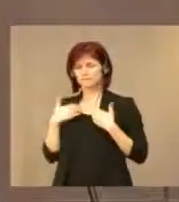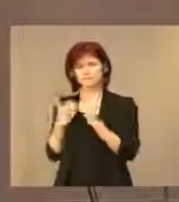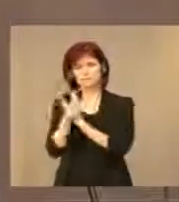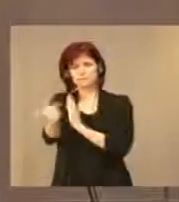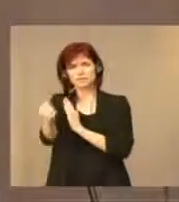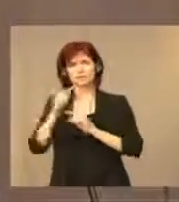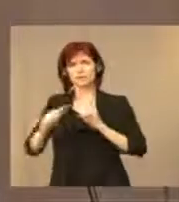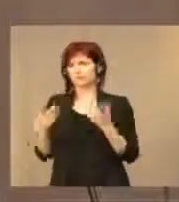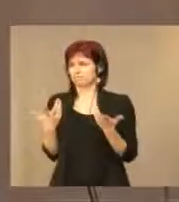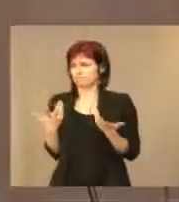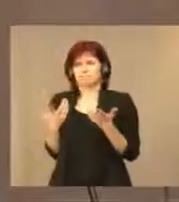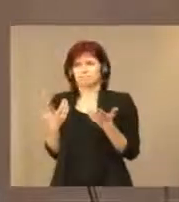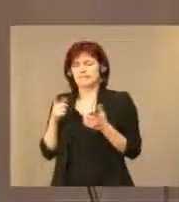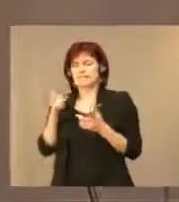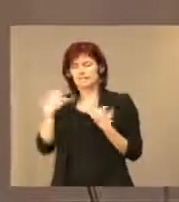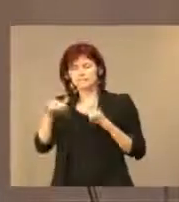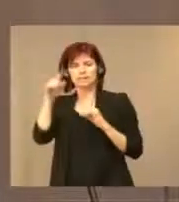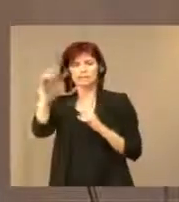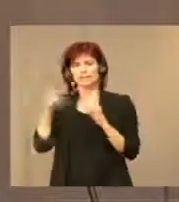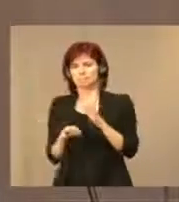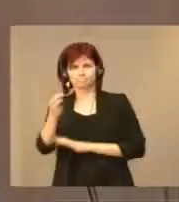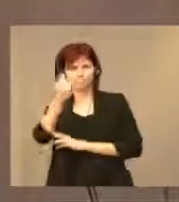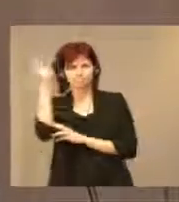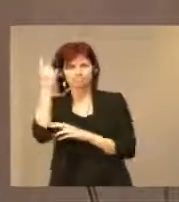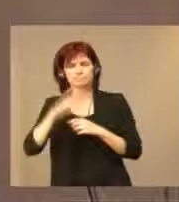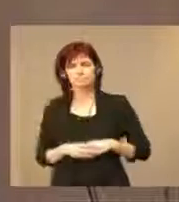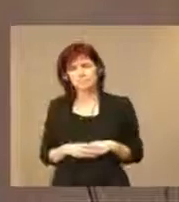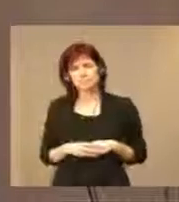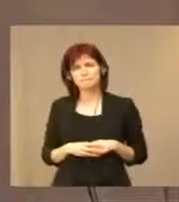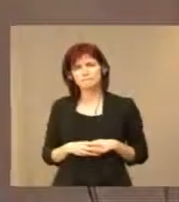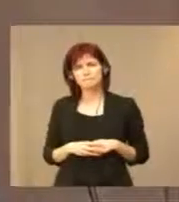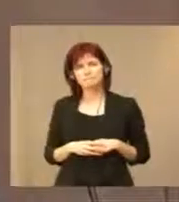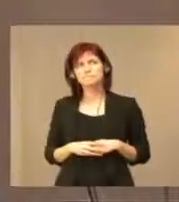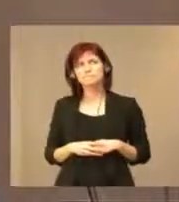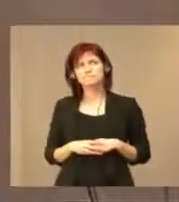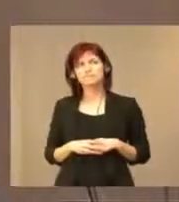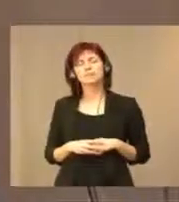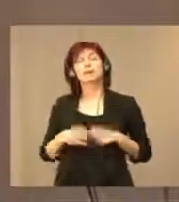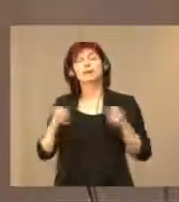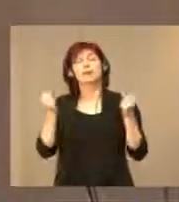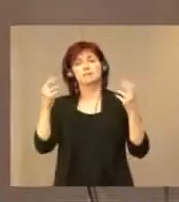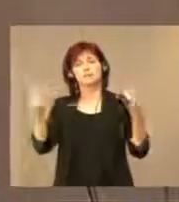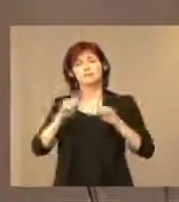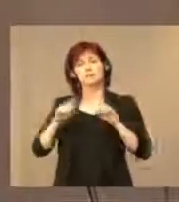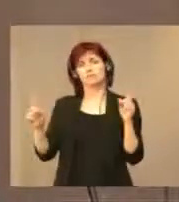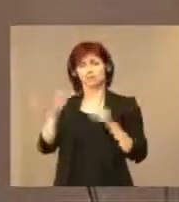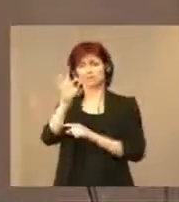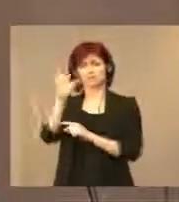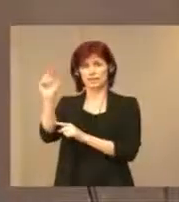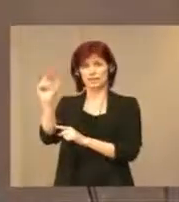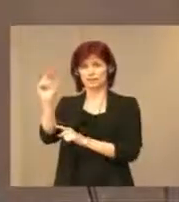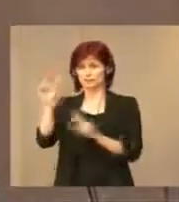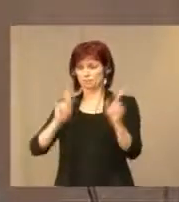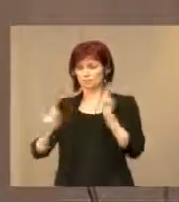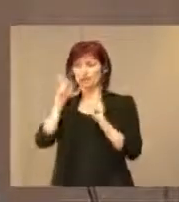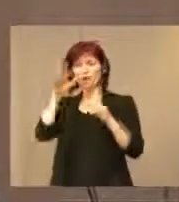be the only answer. As an Aboriginal Skills Employment and Training holder in BC, several First Nations come in to access their